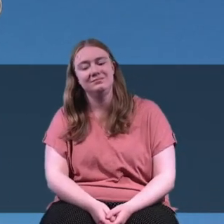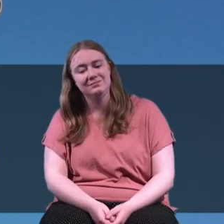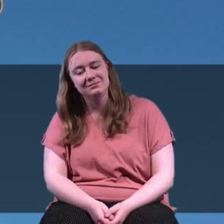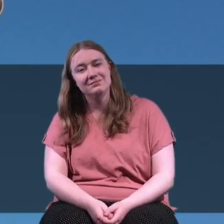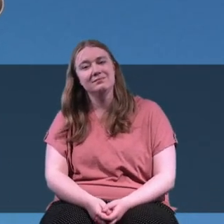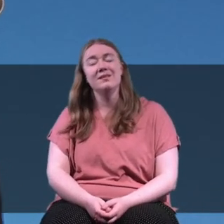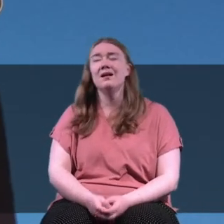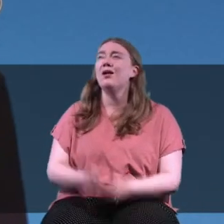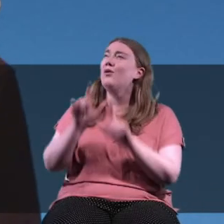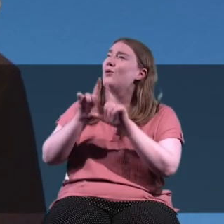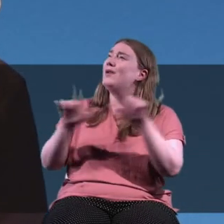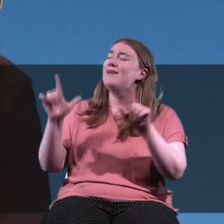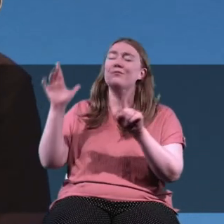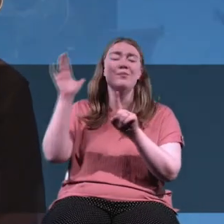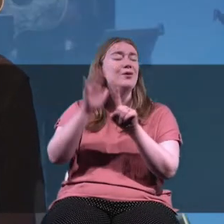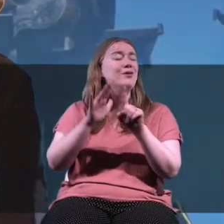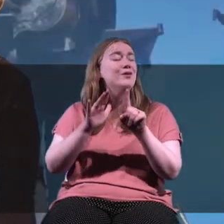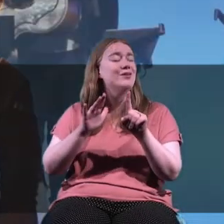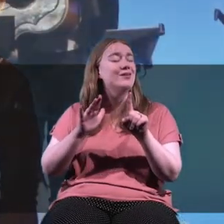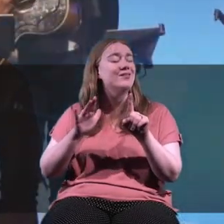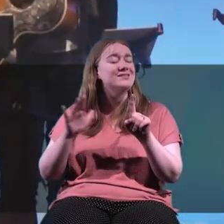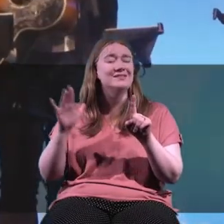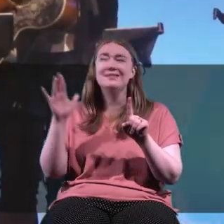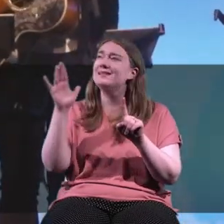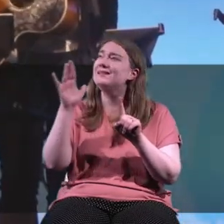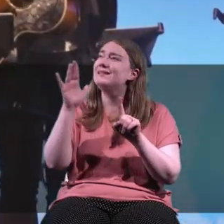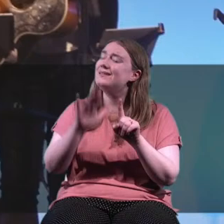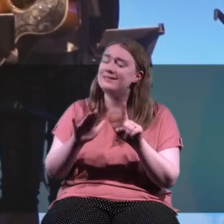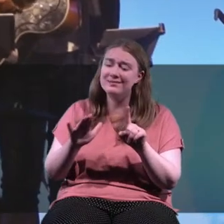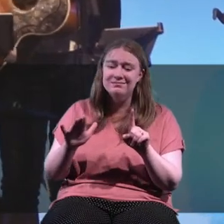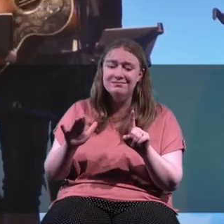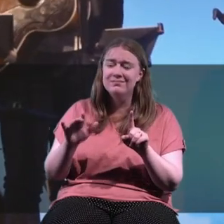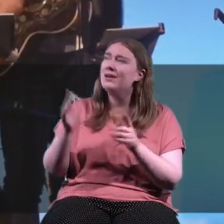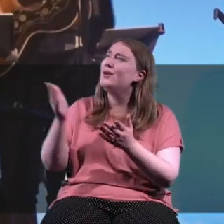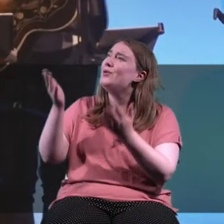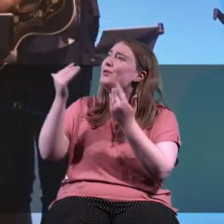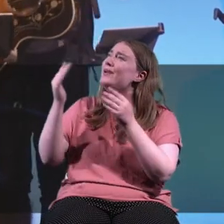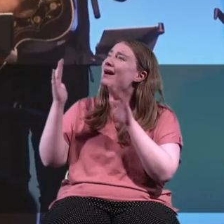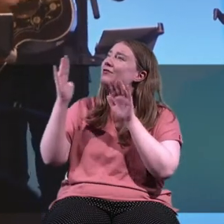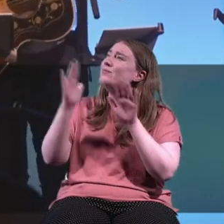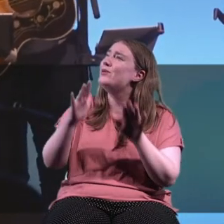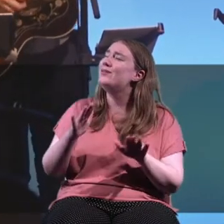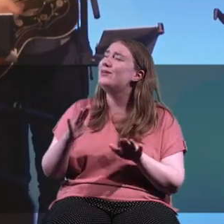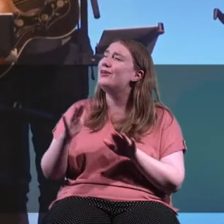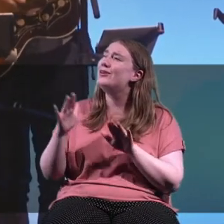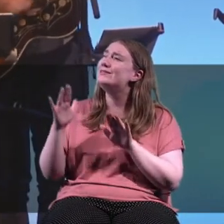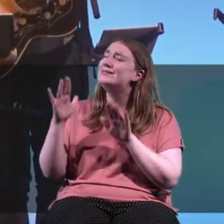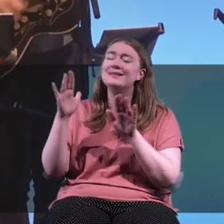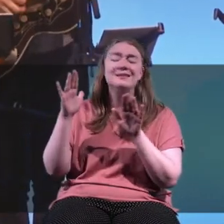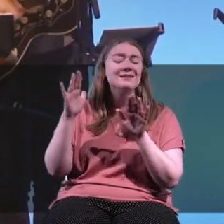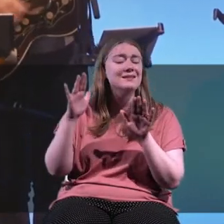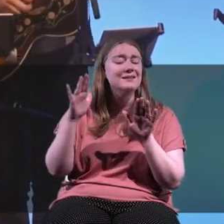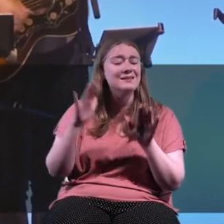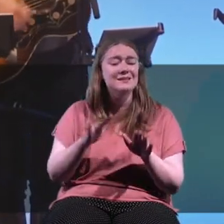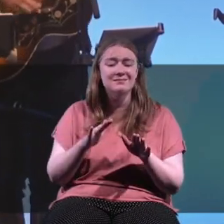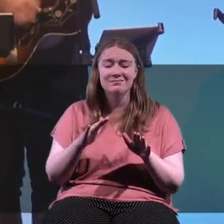together. Lord, have mercy. Lord, have